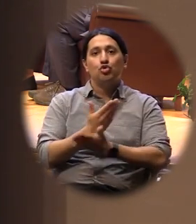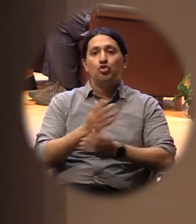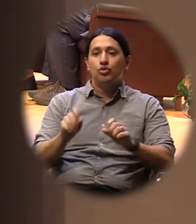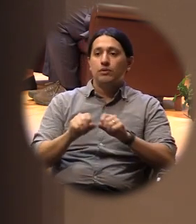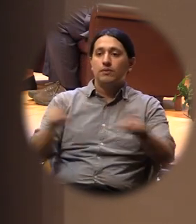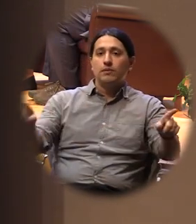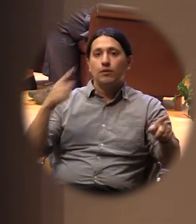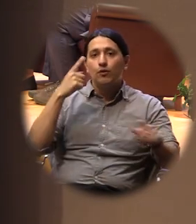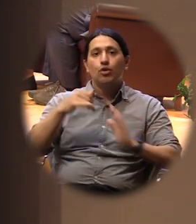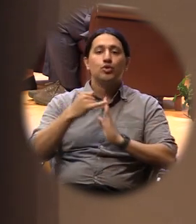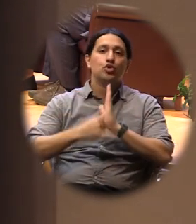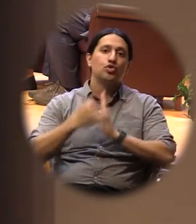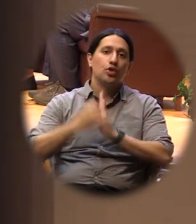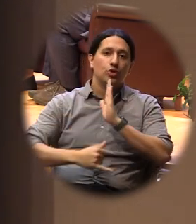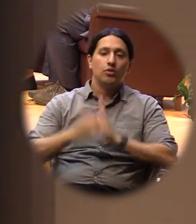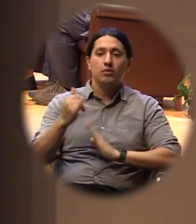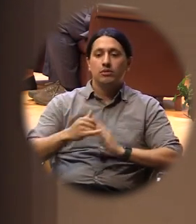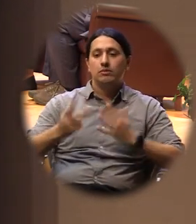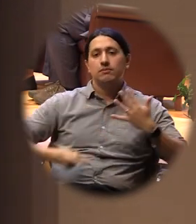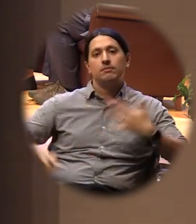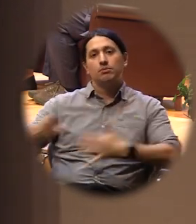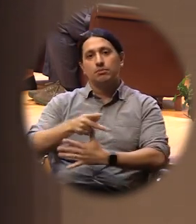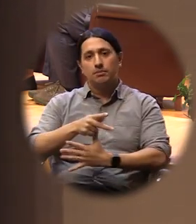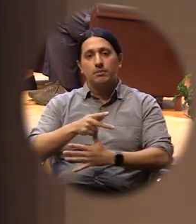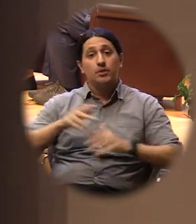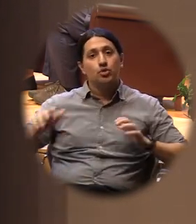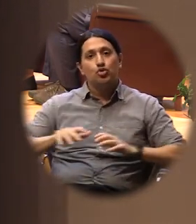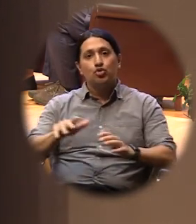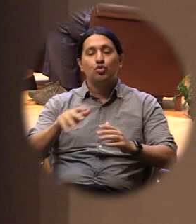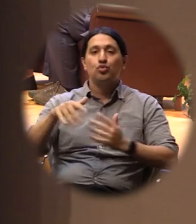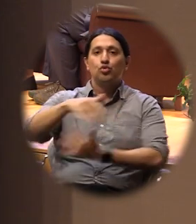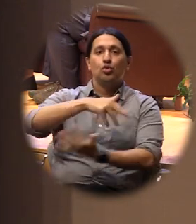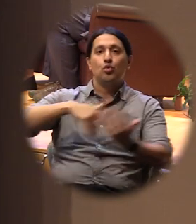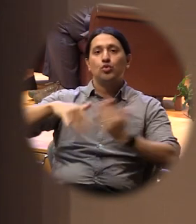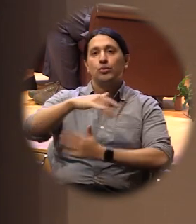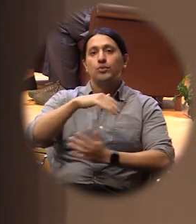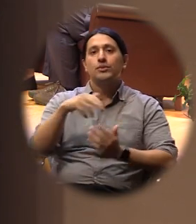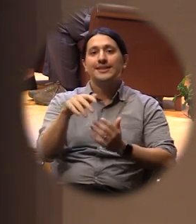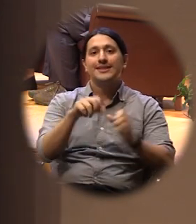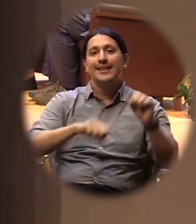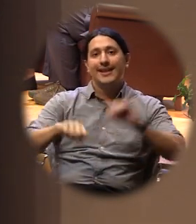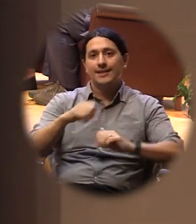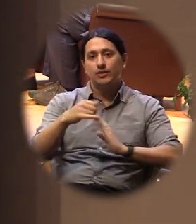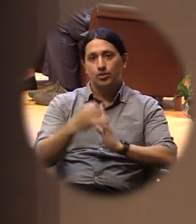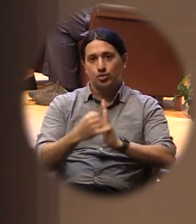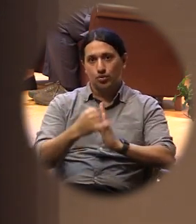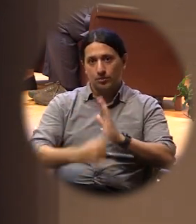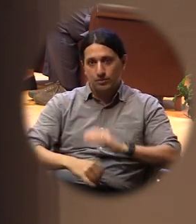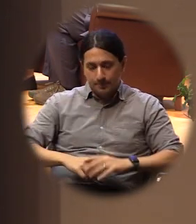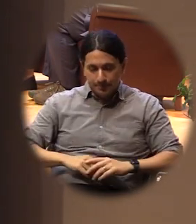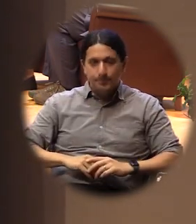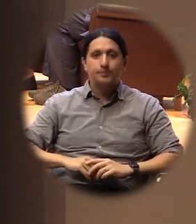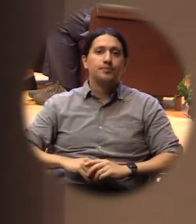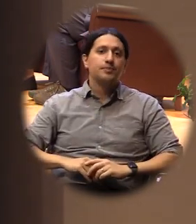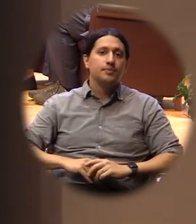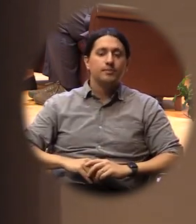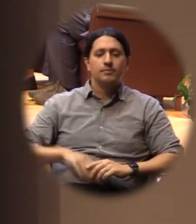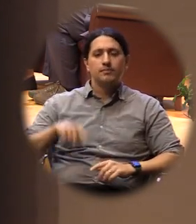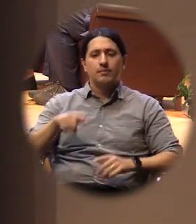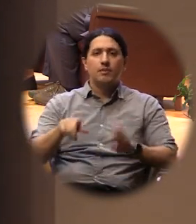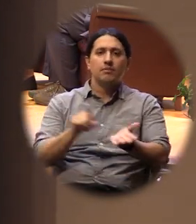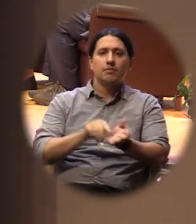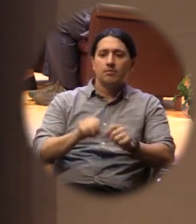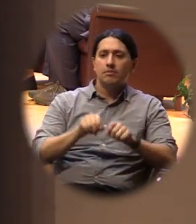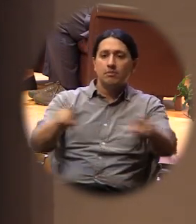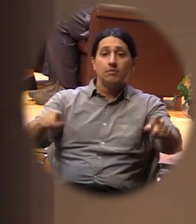doing primarily social science journals that are also producing a different kind of